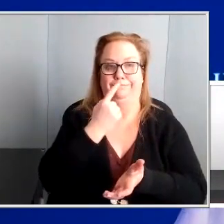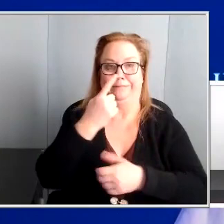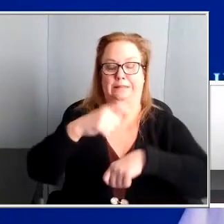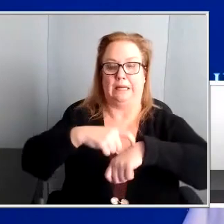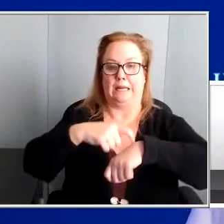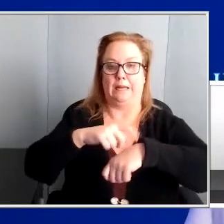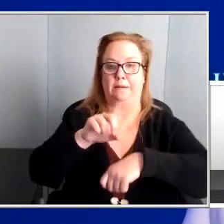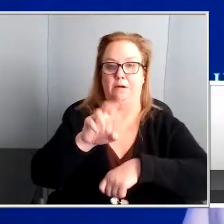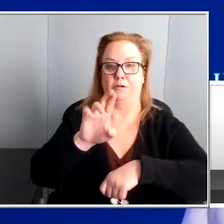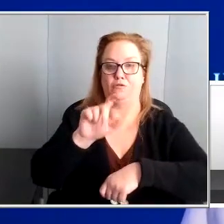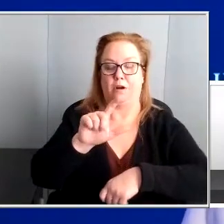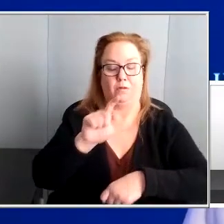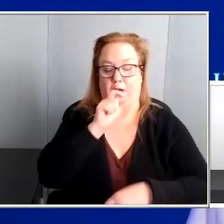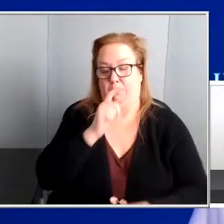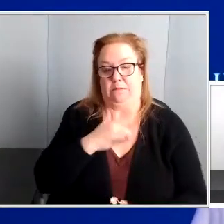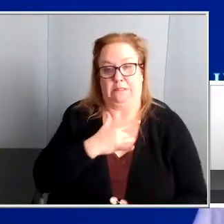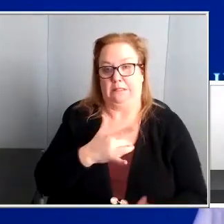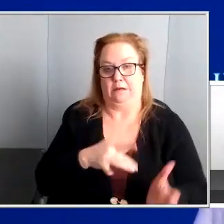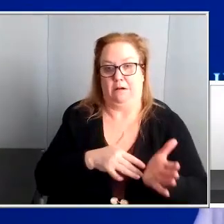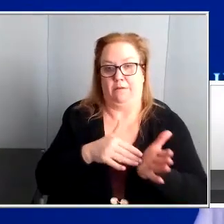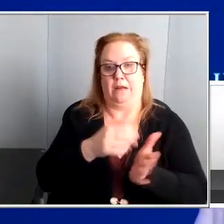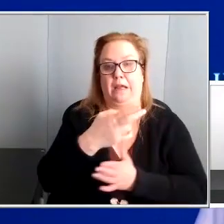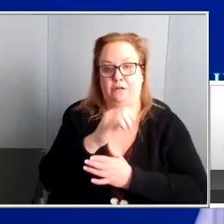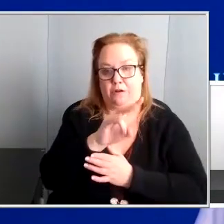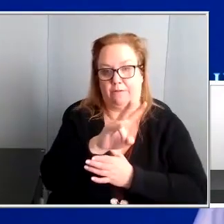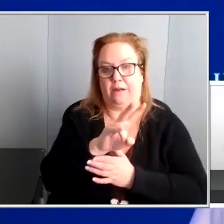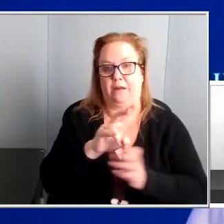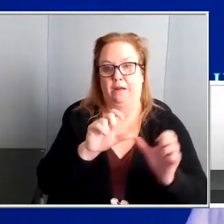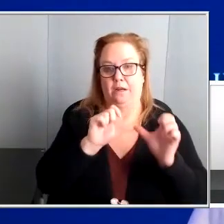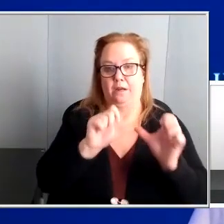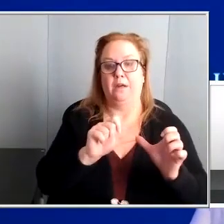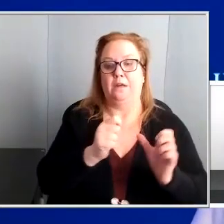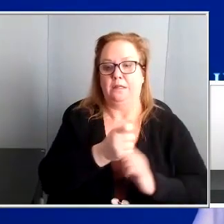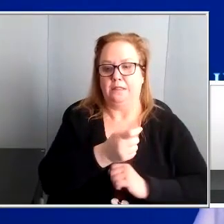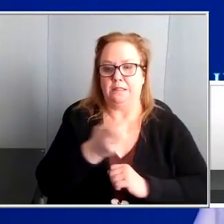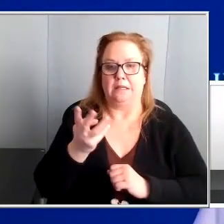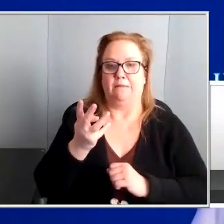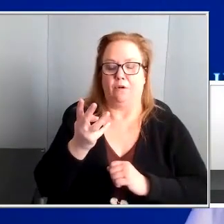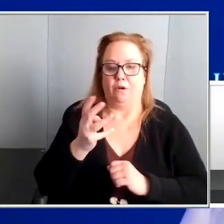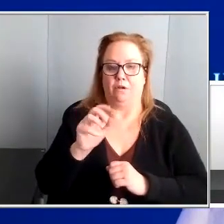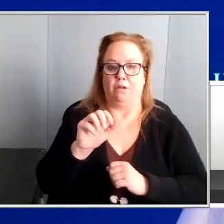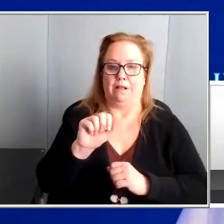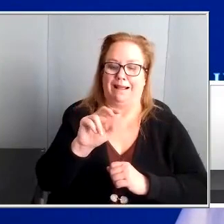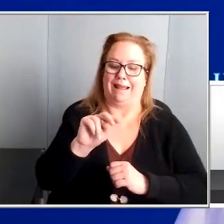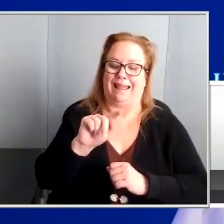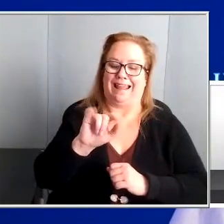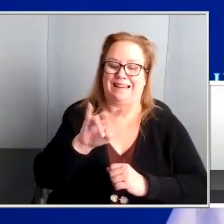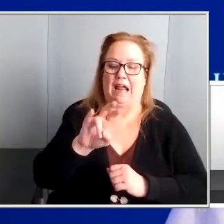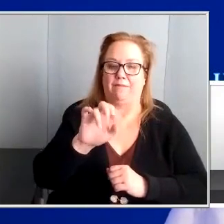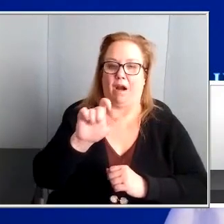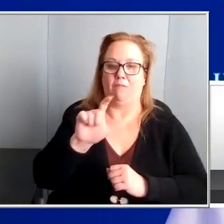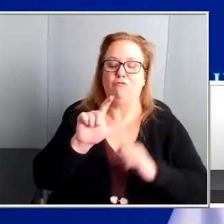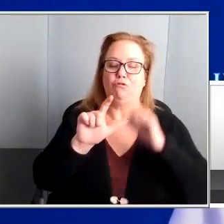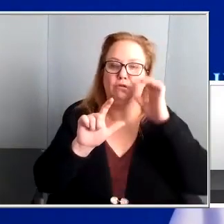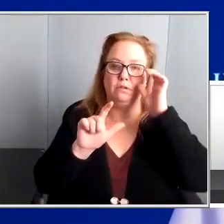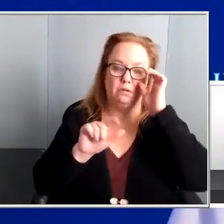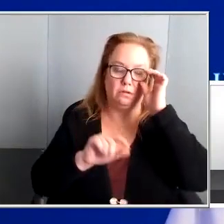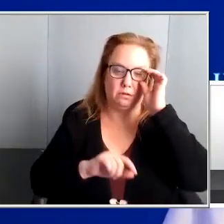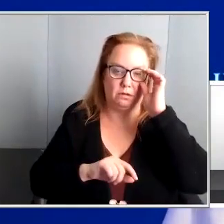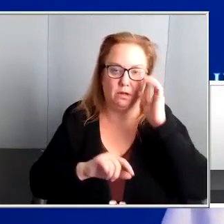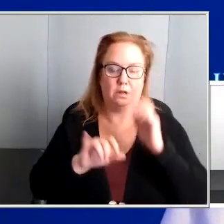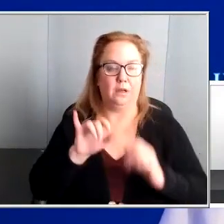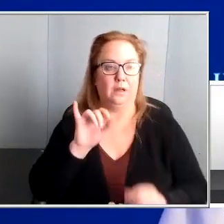don't see that a lot. Obviously for HIV, we're having to treat with a couple different antivirals. But